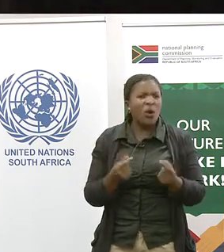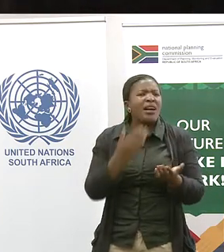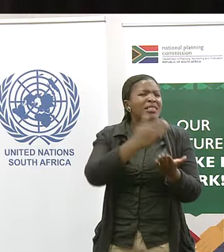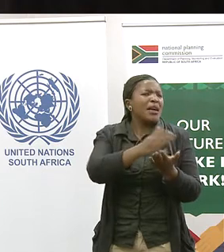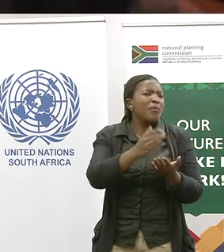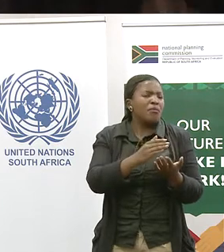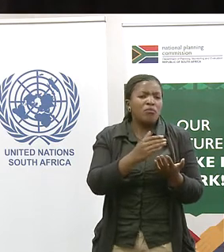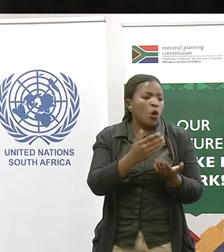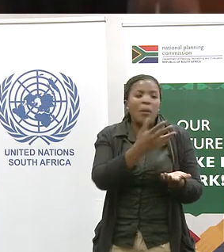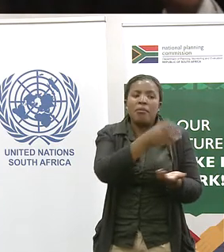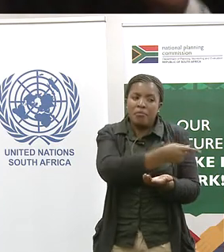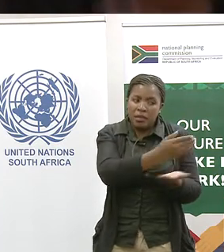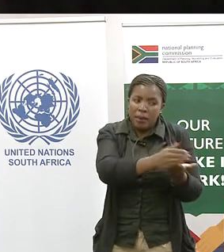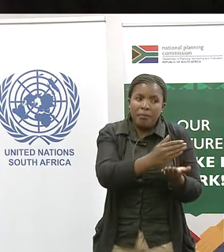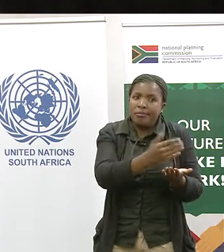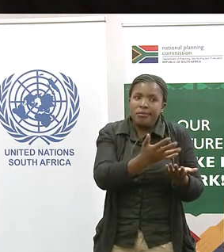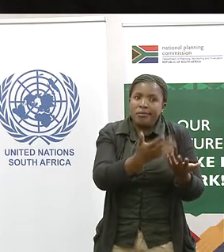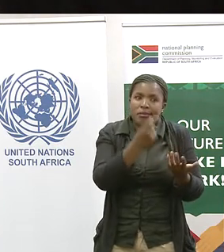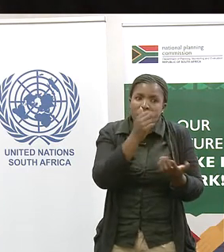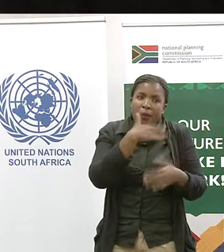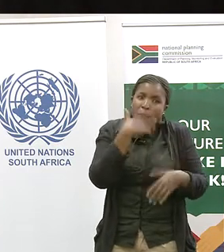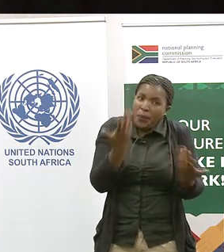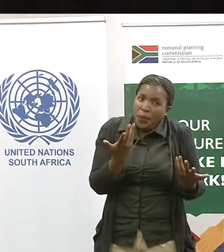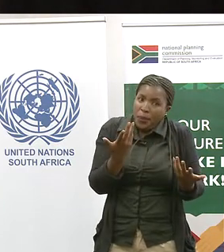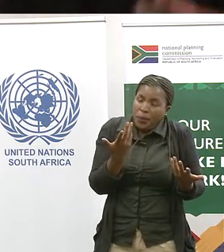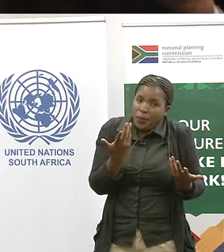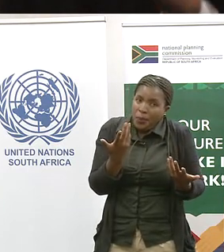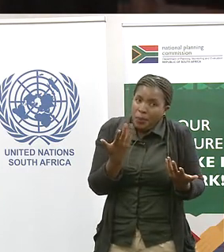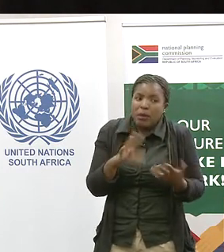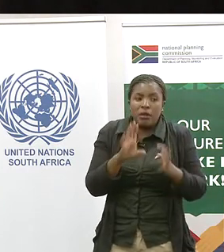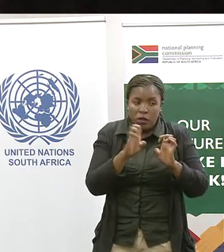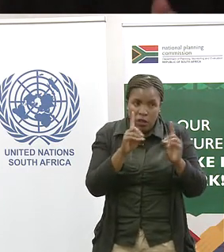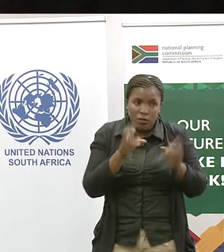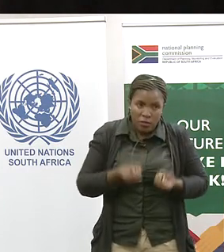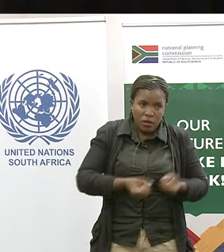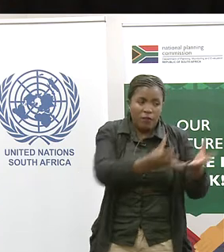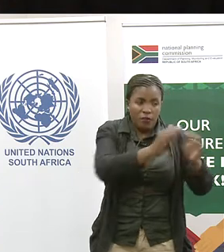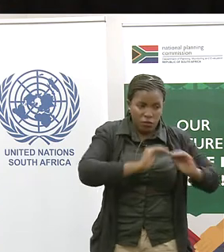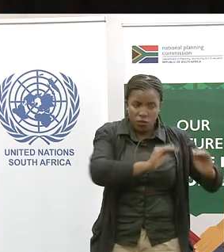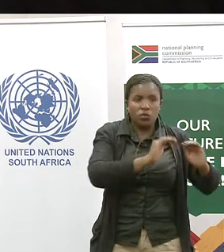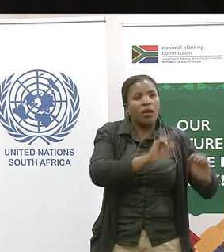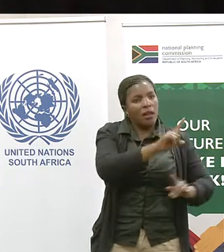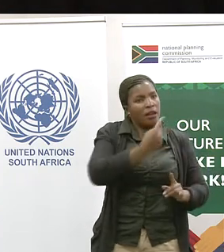Give someone an education, they will reason for themselves. They will want to do things for themselves.